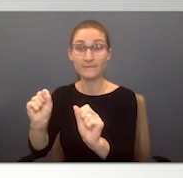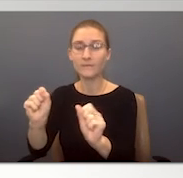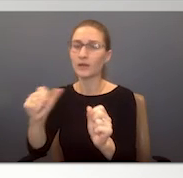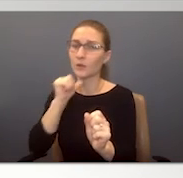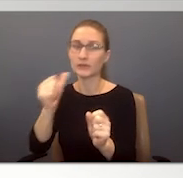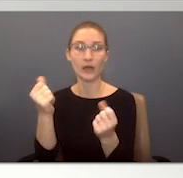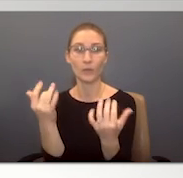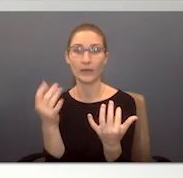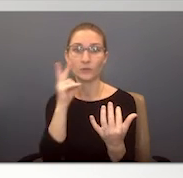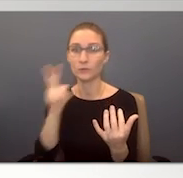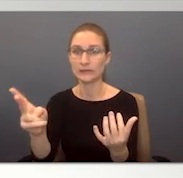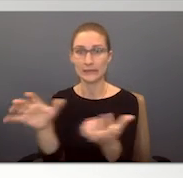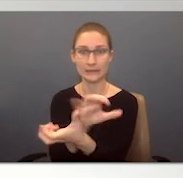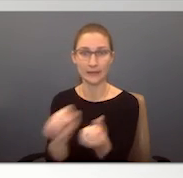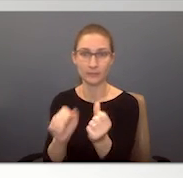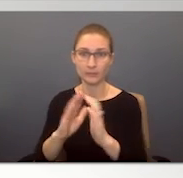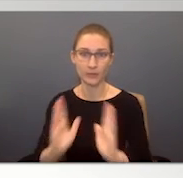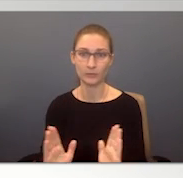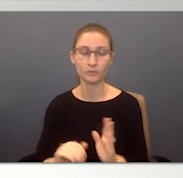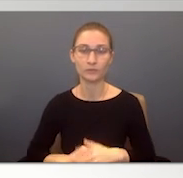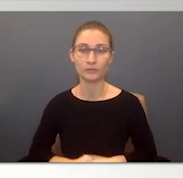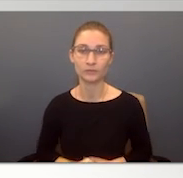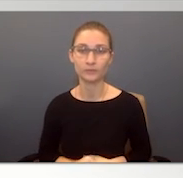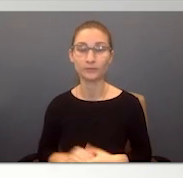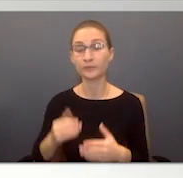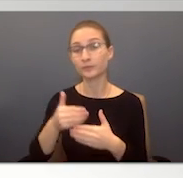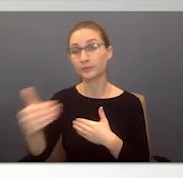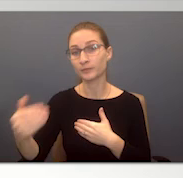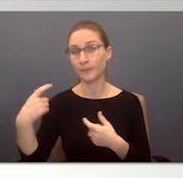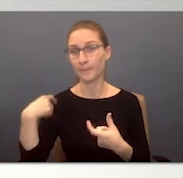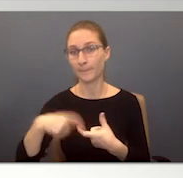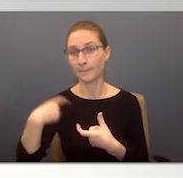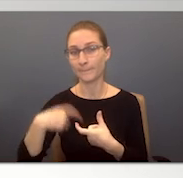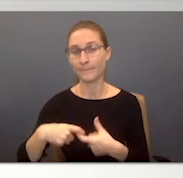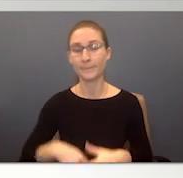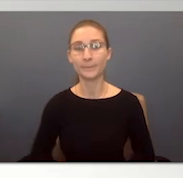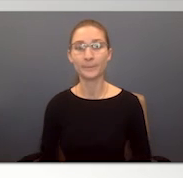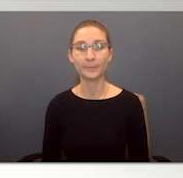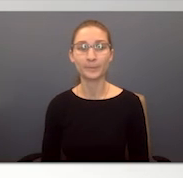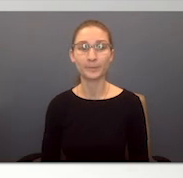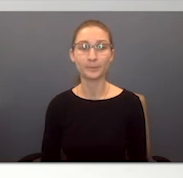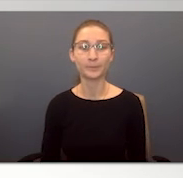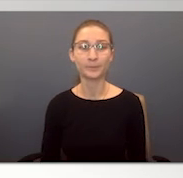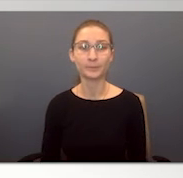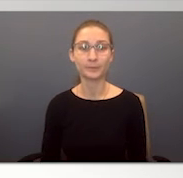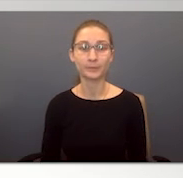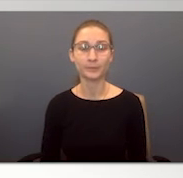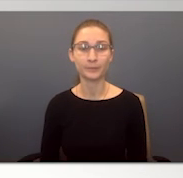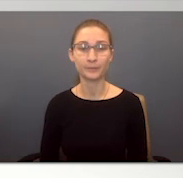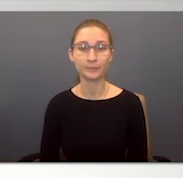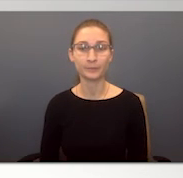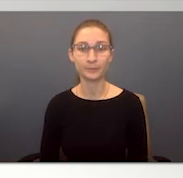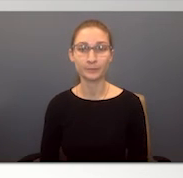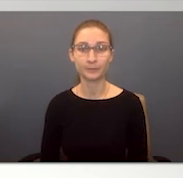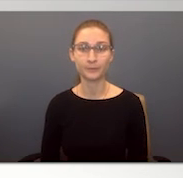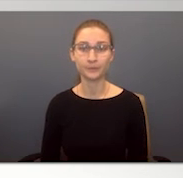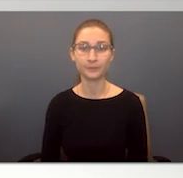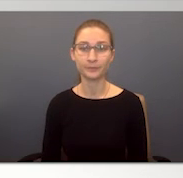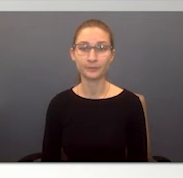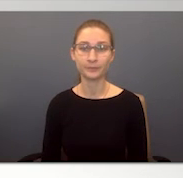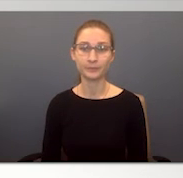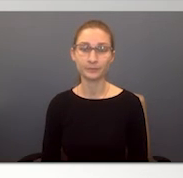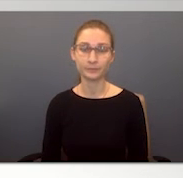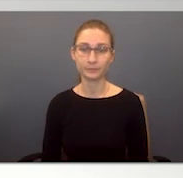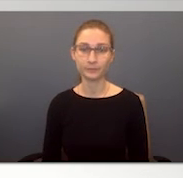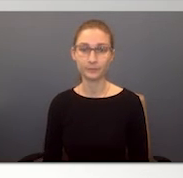and I was not waiting for that. Go ahead and go forward, please. Otra vez, lo que pasó, la tragedia de lo que pasó a la casa,